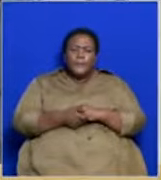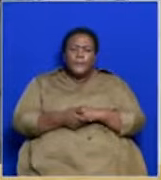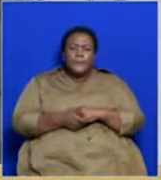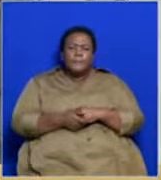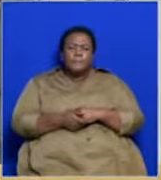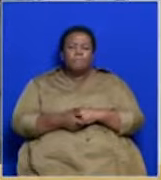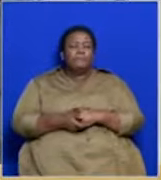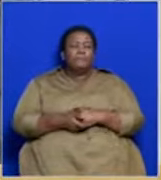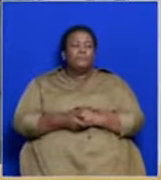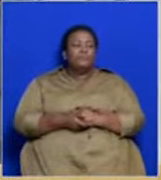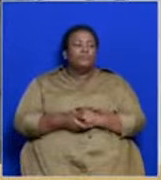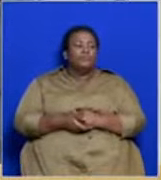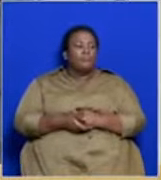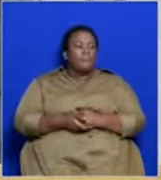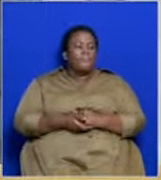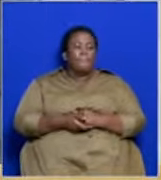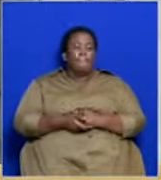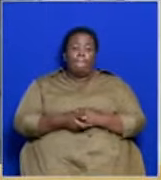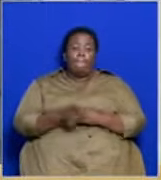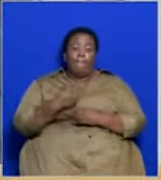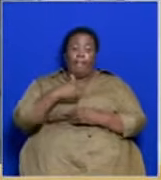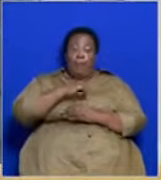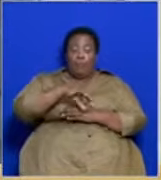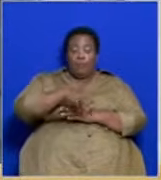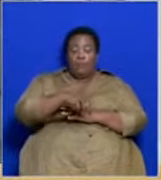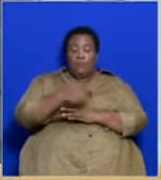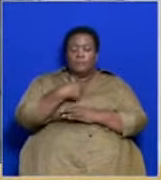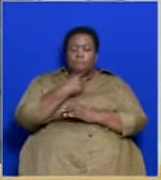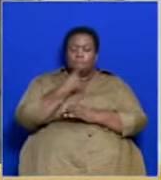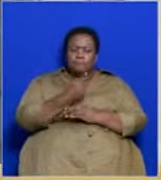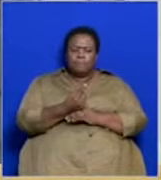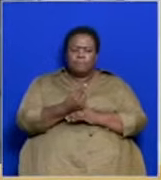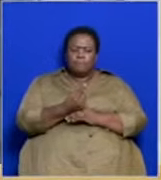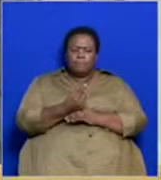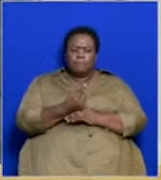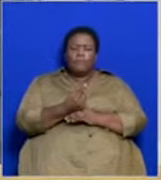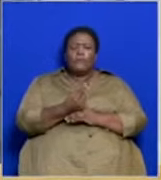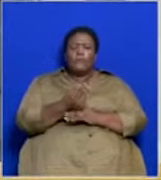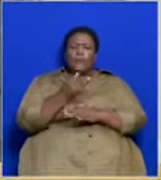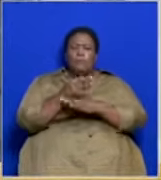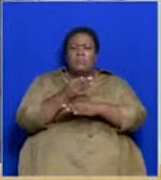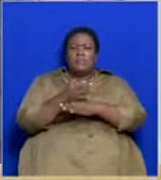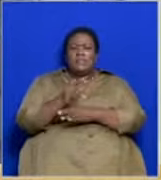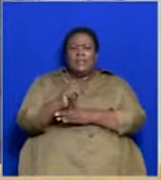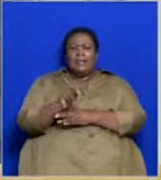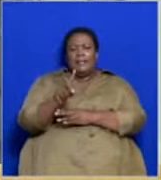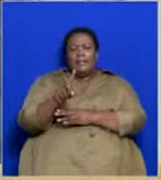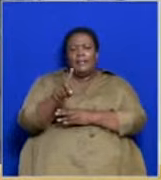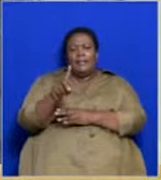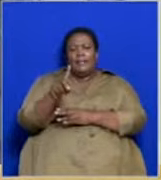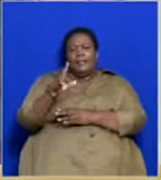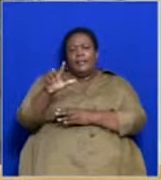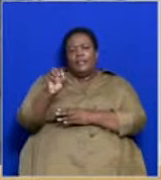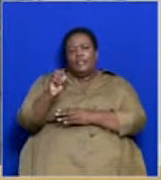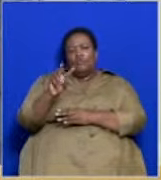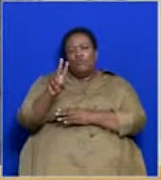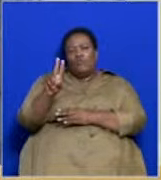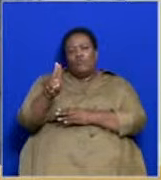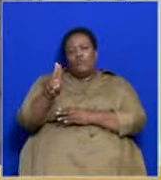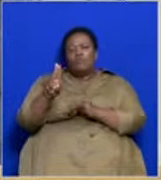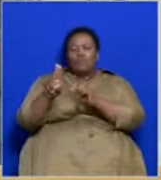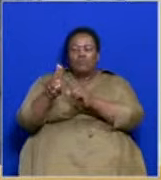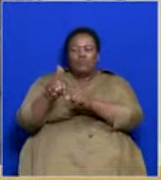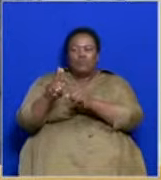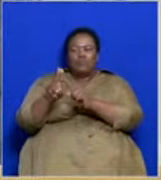our province, I would say Mr. Ndlovu is better placed to speak to this because he is the one who is